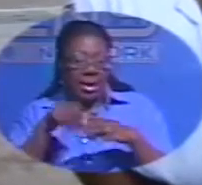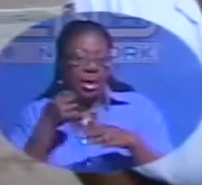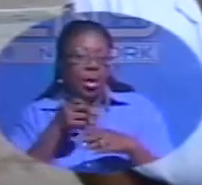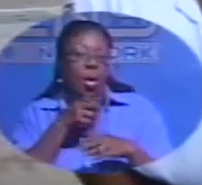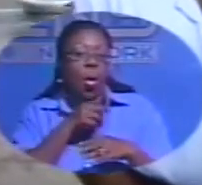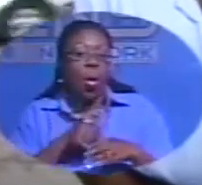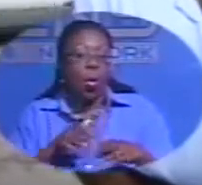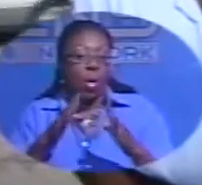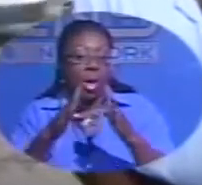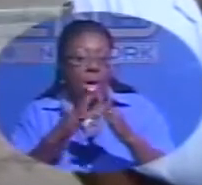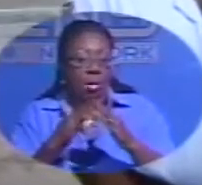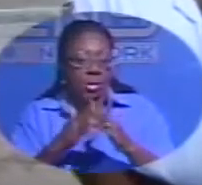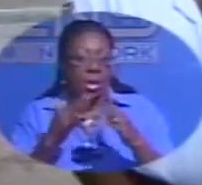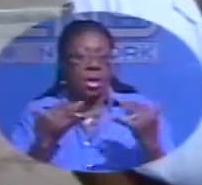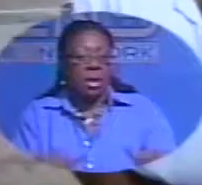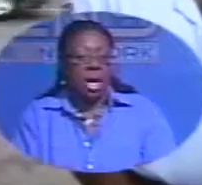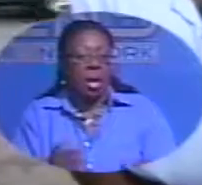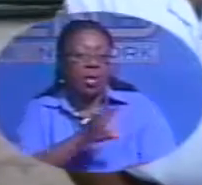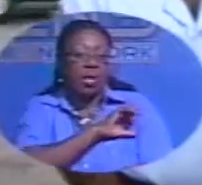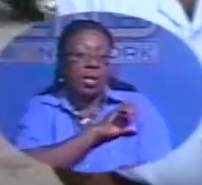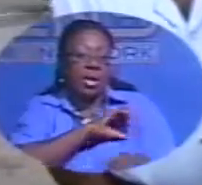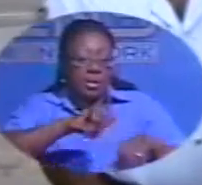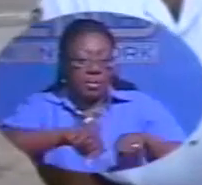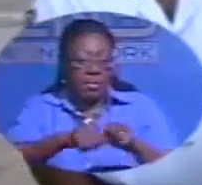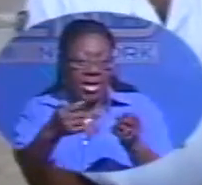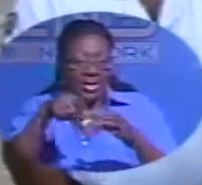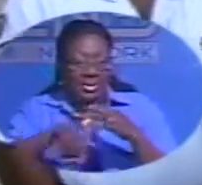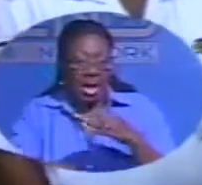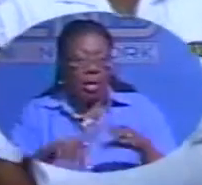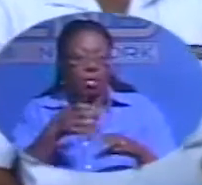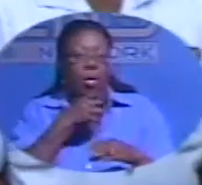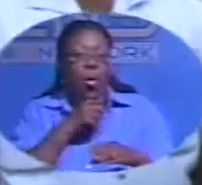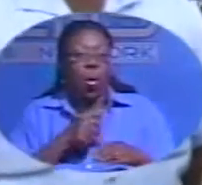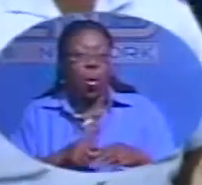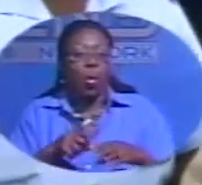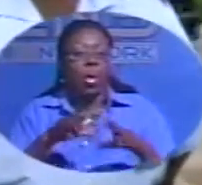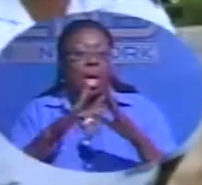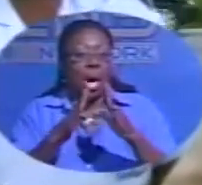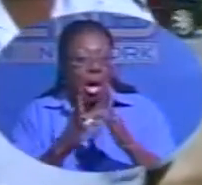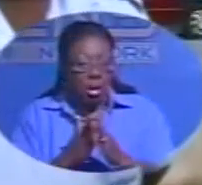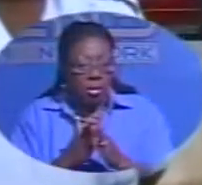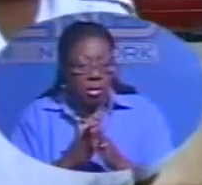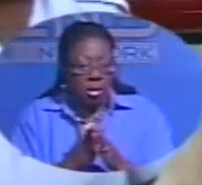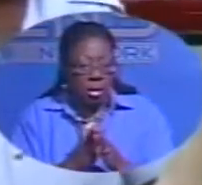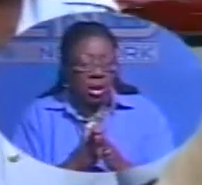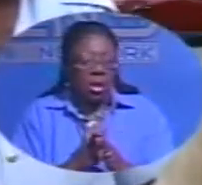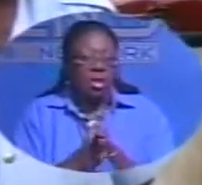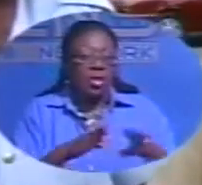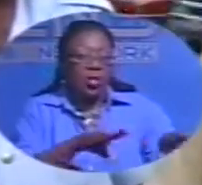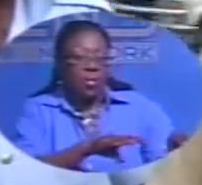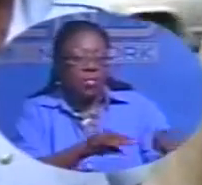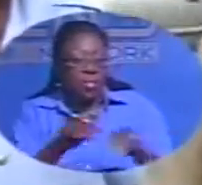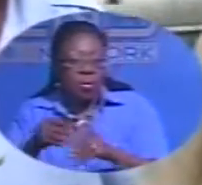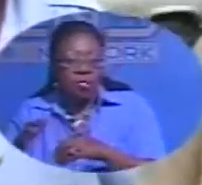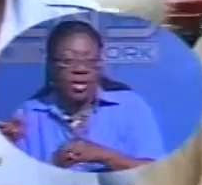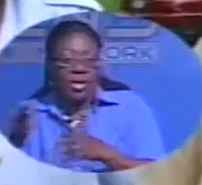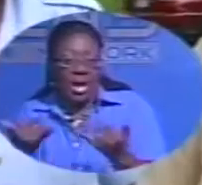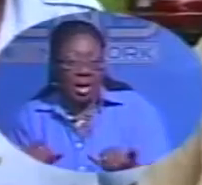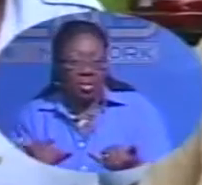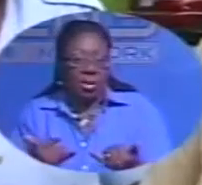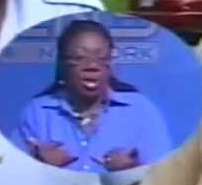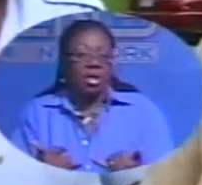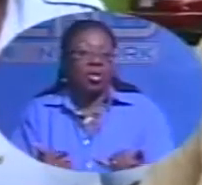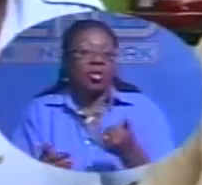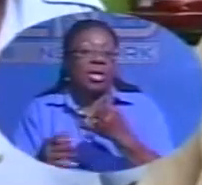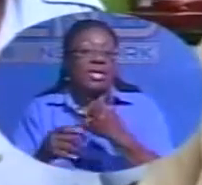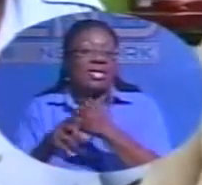police investigation, we covered a number of items. So to remove that particular house was to remove a safe haven for criminals